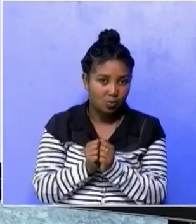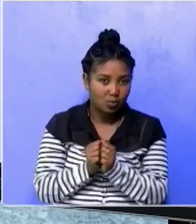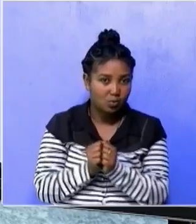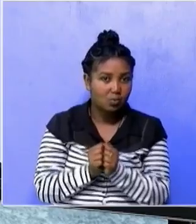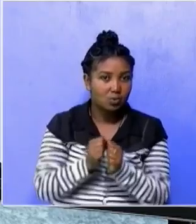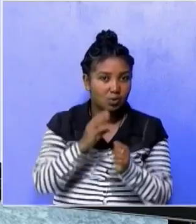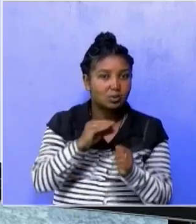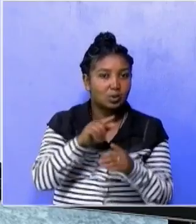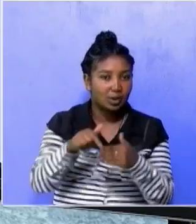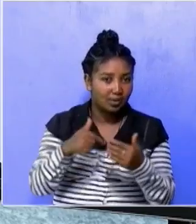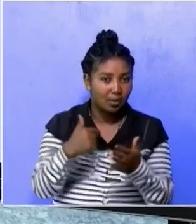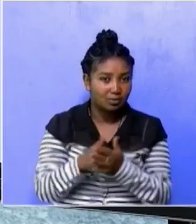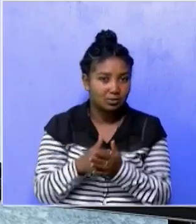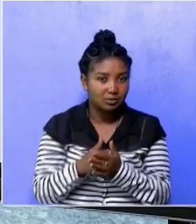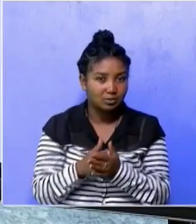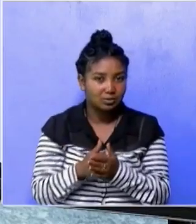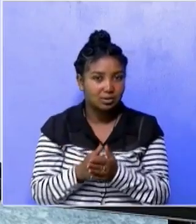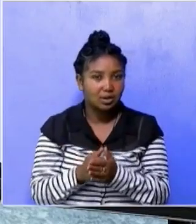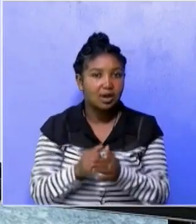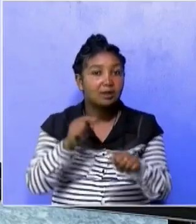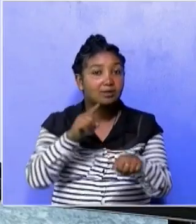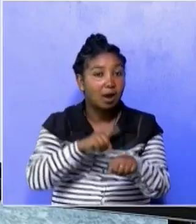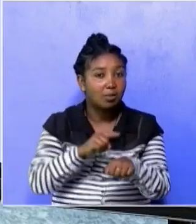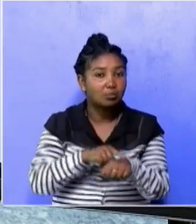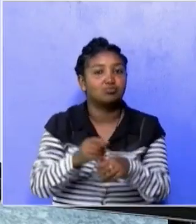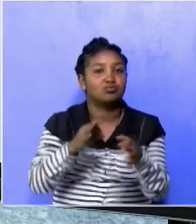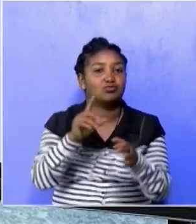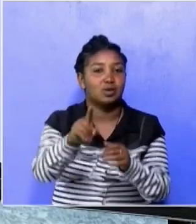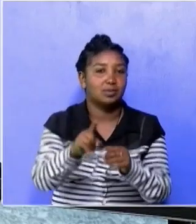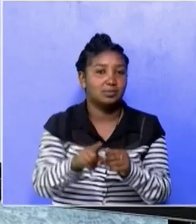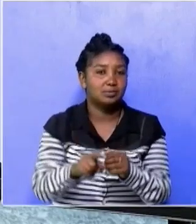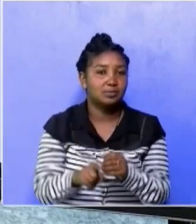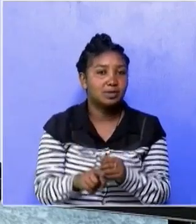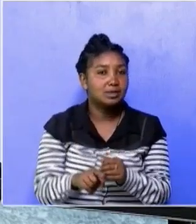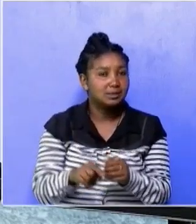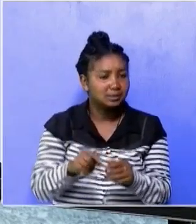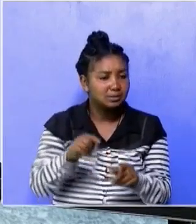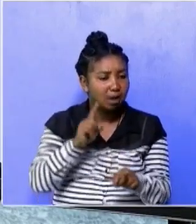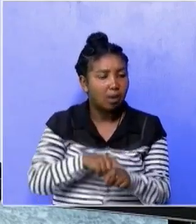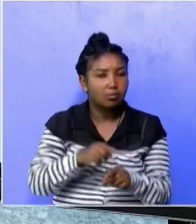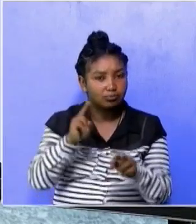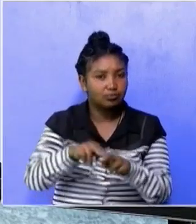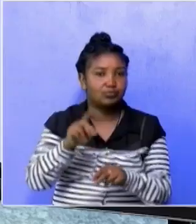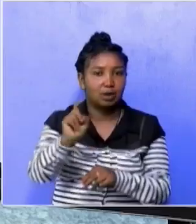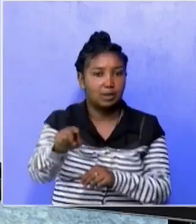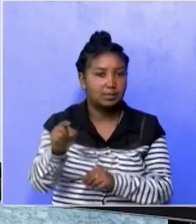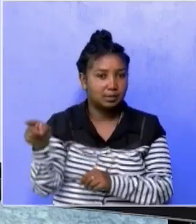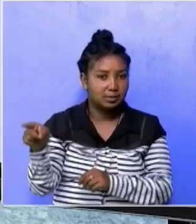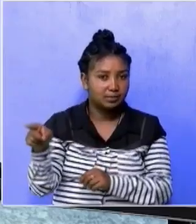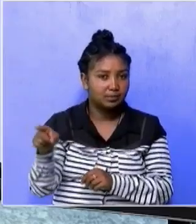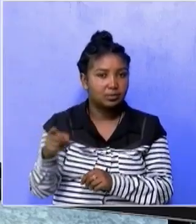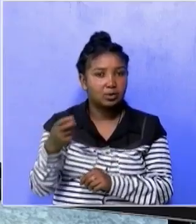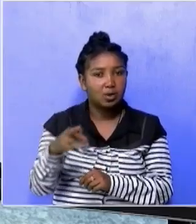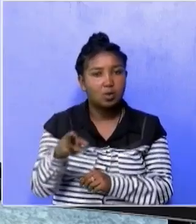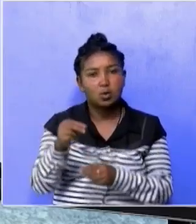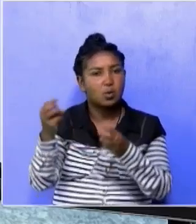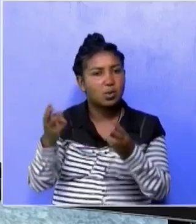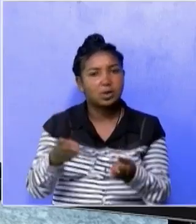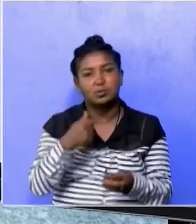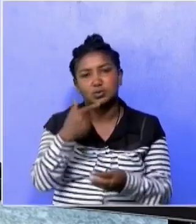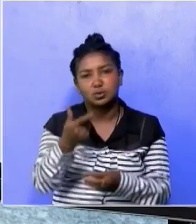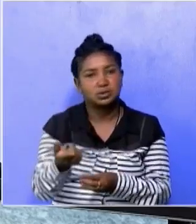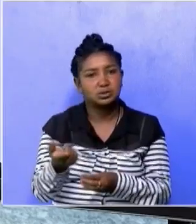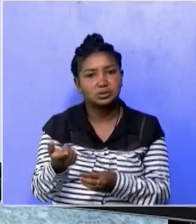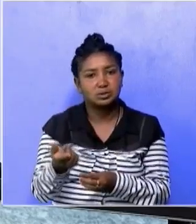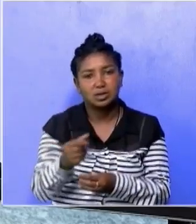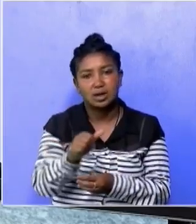talking about a point of time. That specific time is stated here now. Or you are welcome to use this